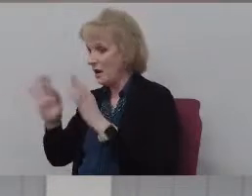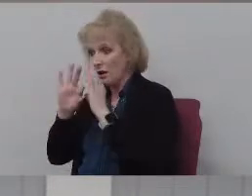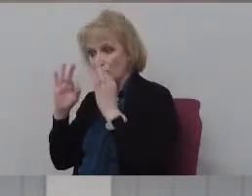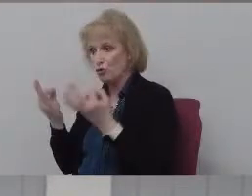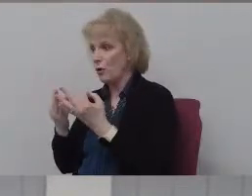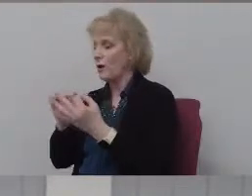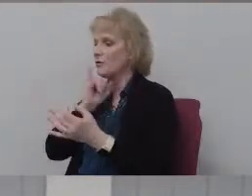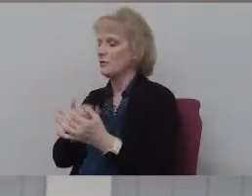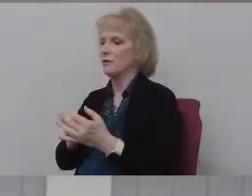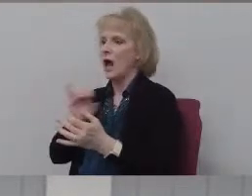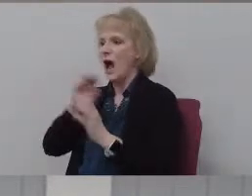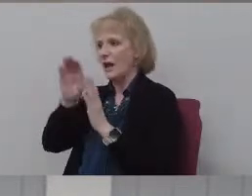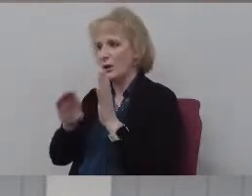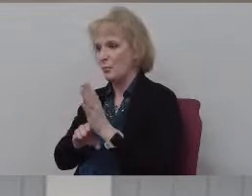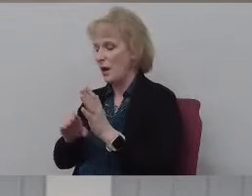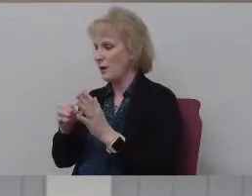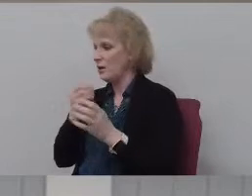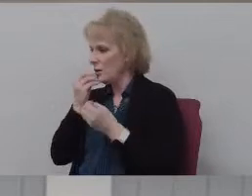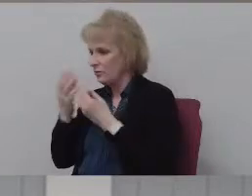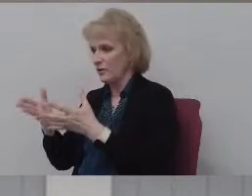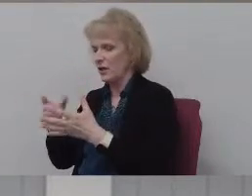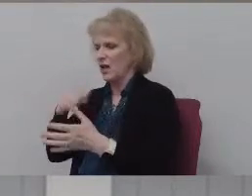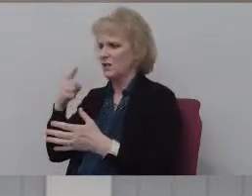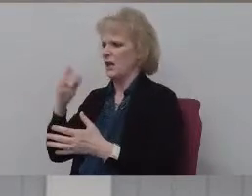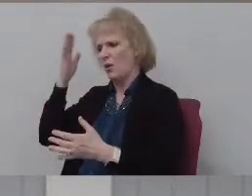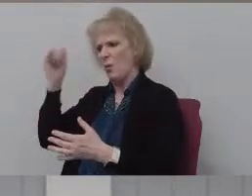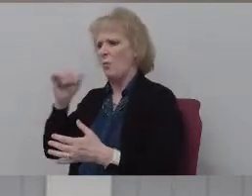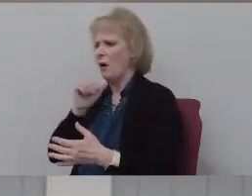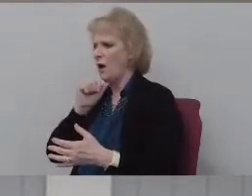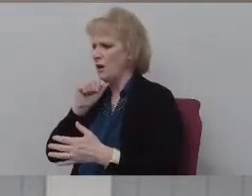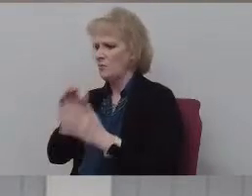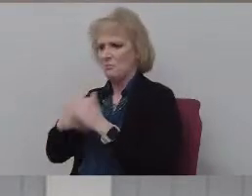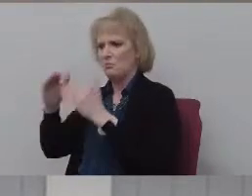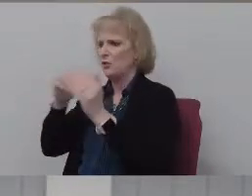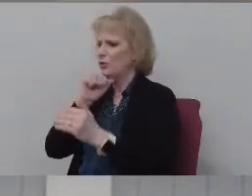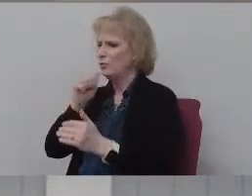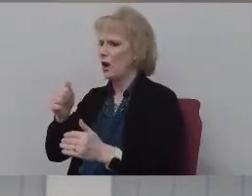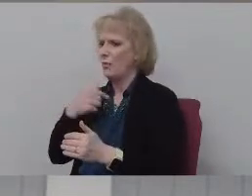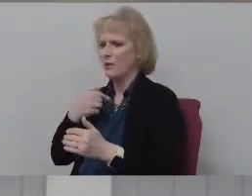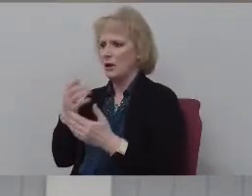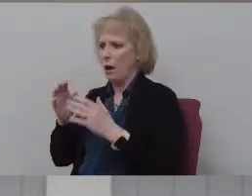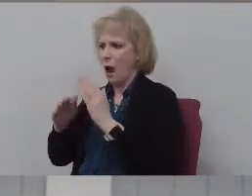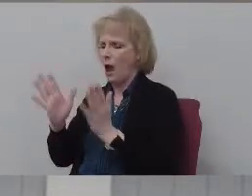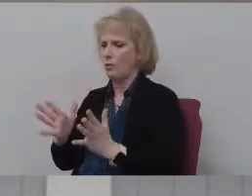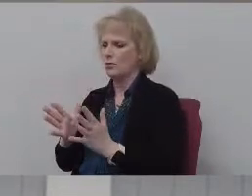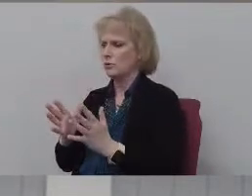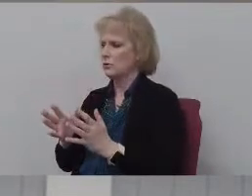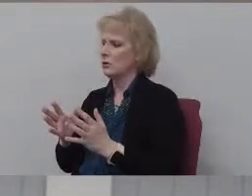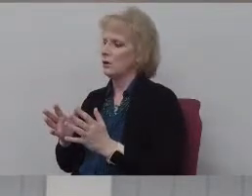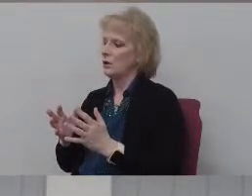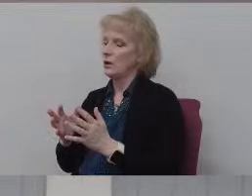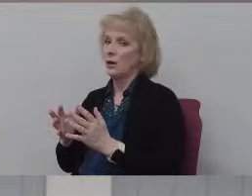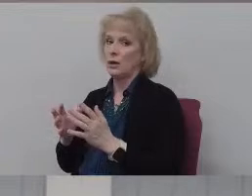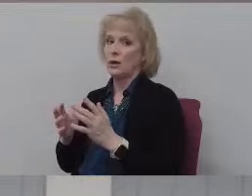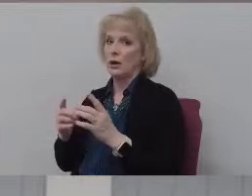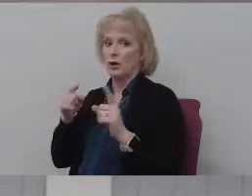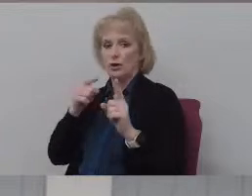whom I commanded to feed my people Israel, saying, Why build ye not me a house of cedar? Now therefore, so